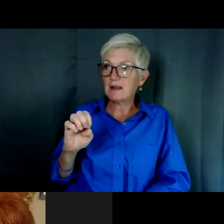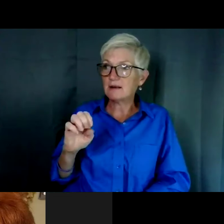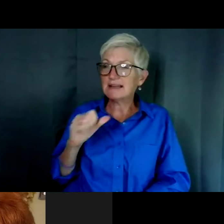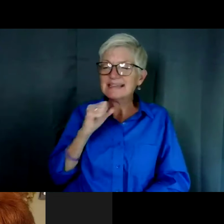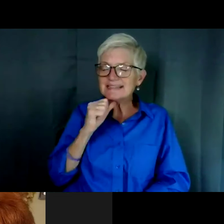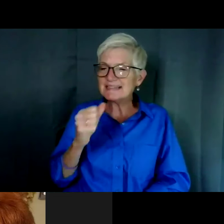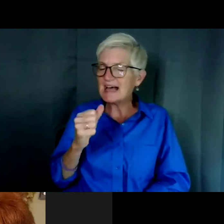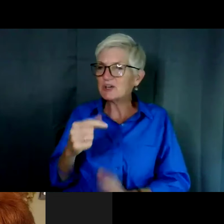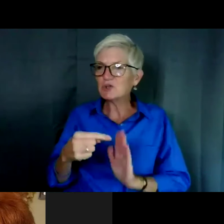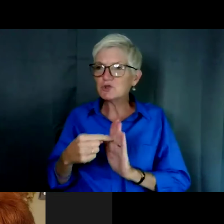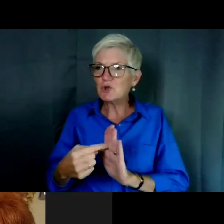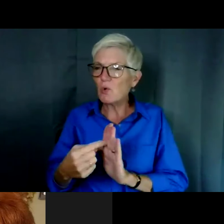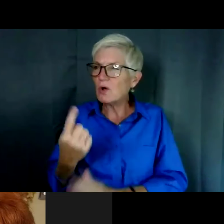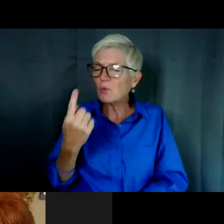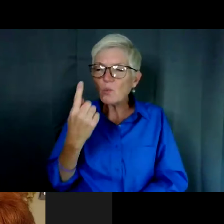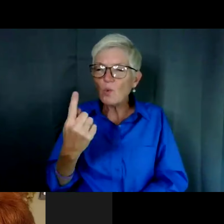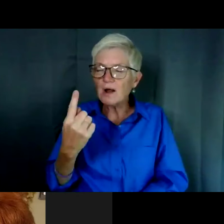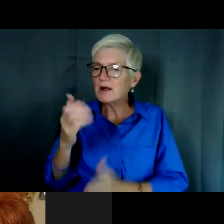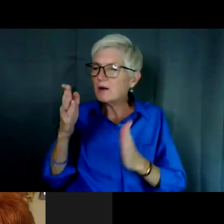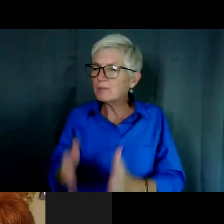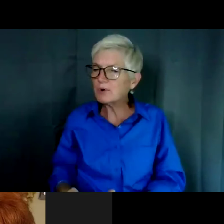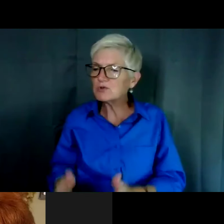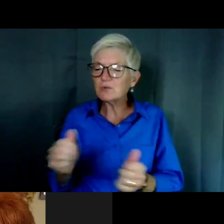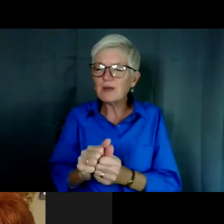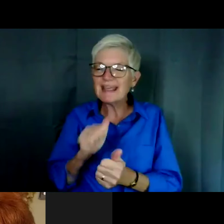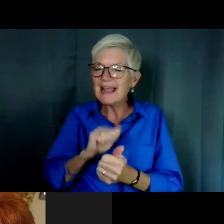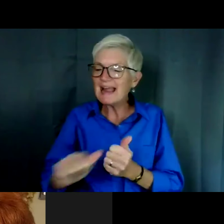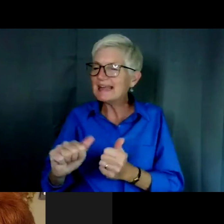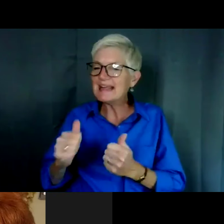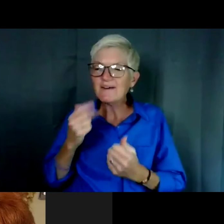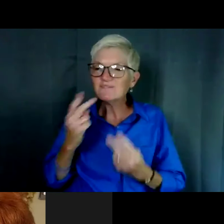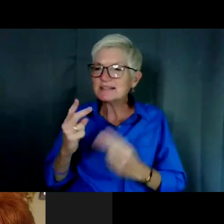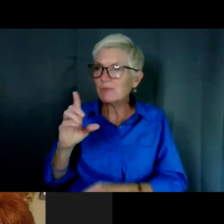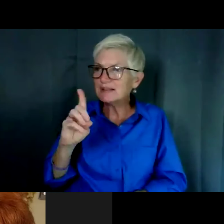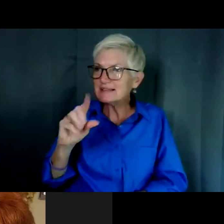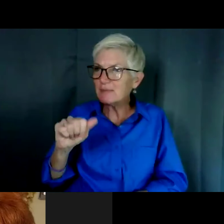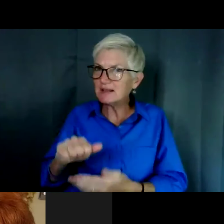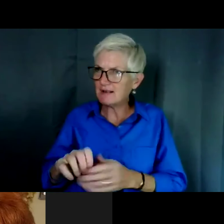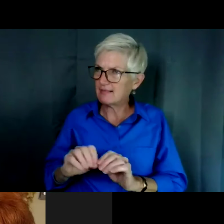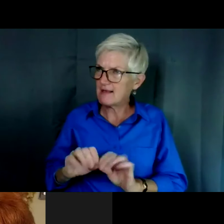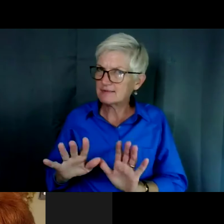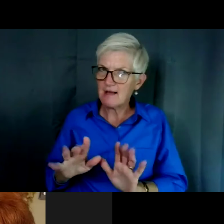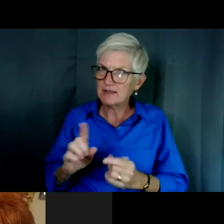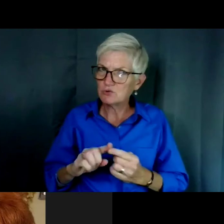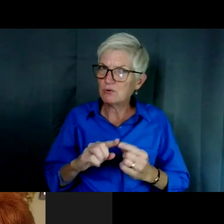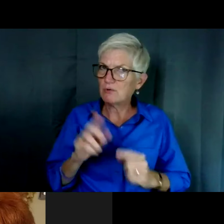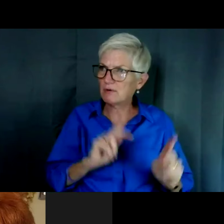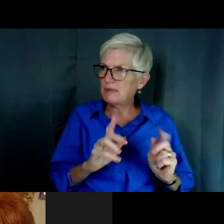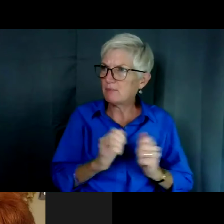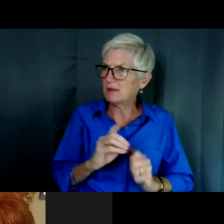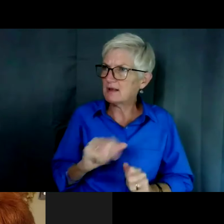image of a person with a visible disability, that says something to someone with a